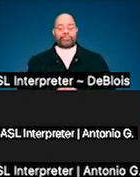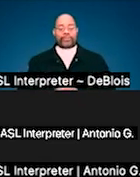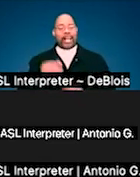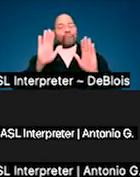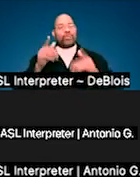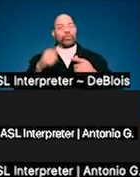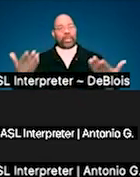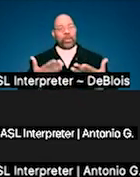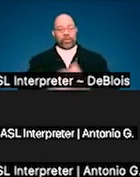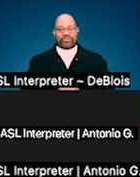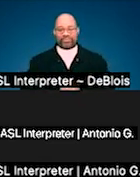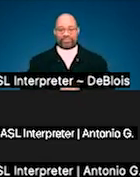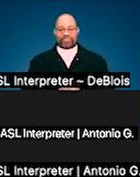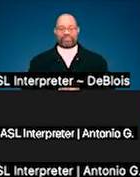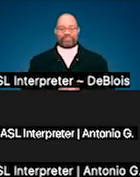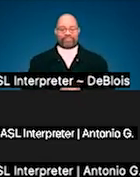here.